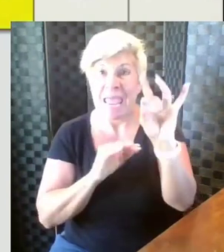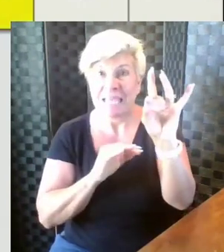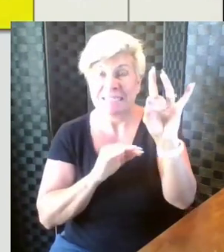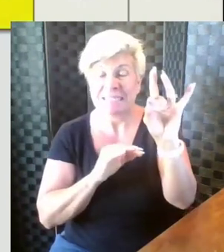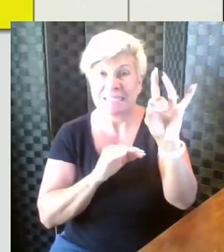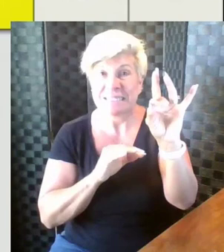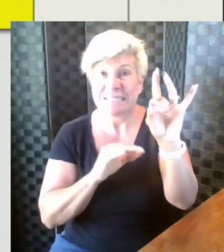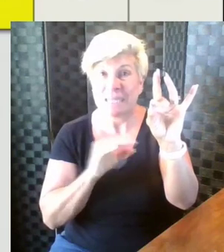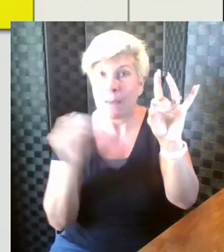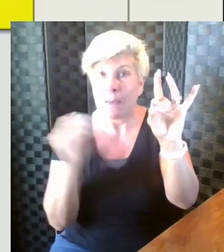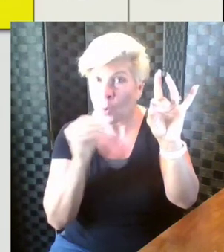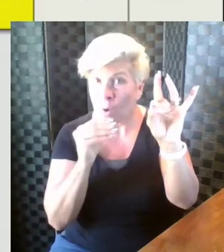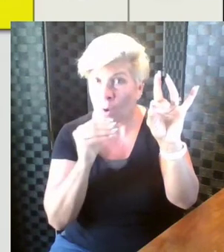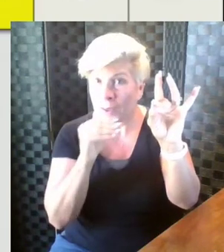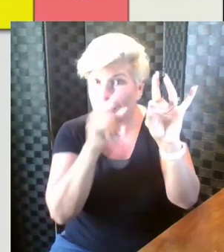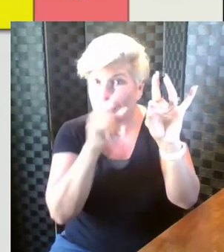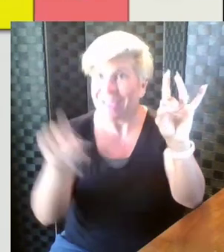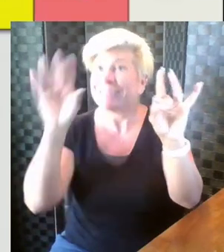8,